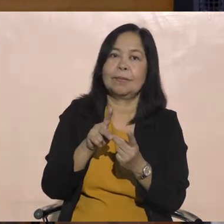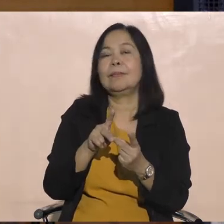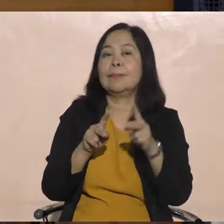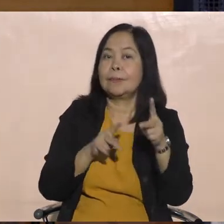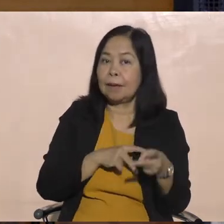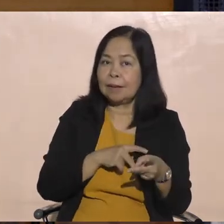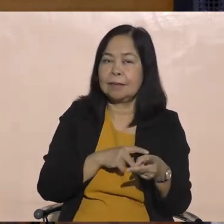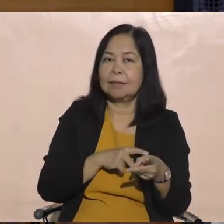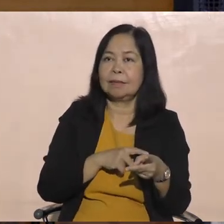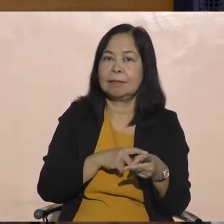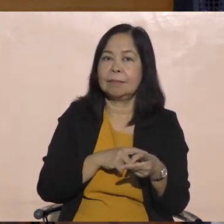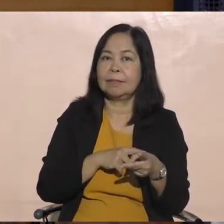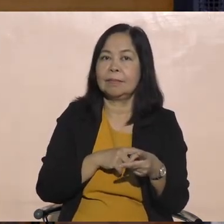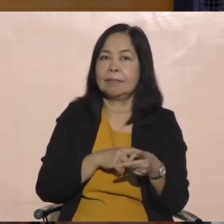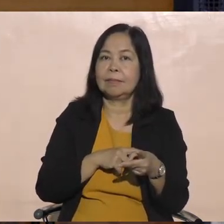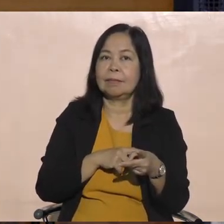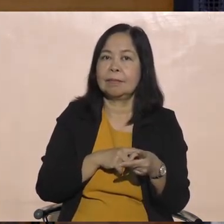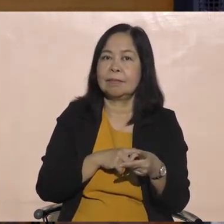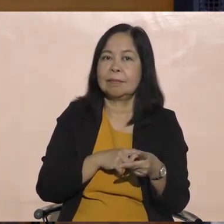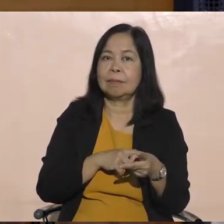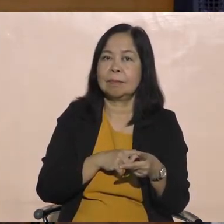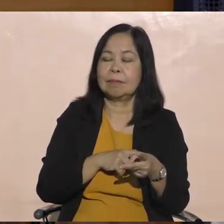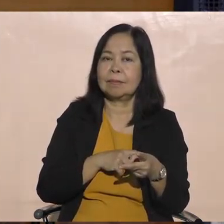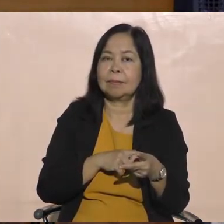Diyos. Secondly,